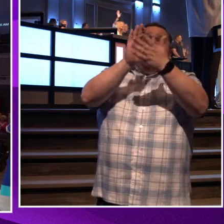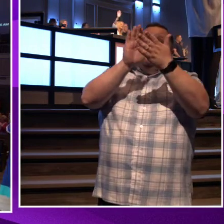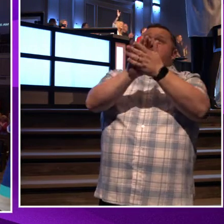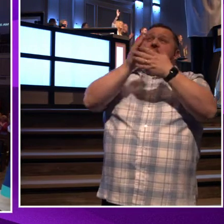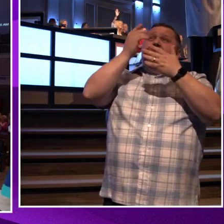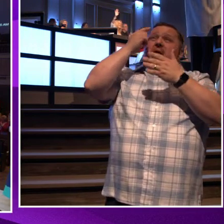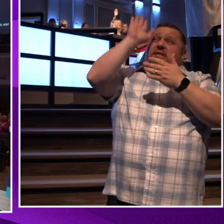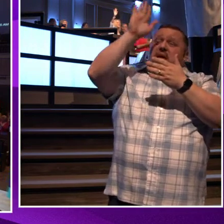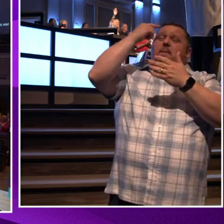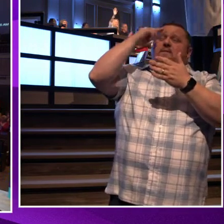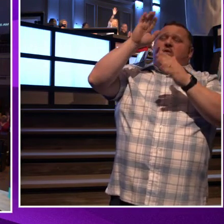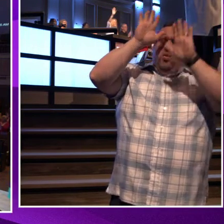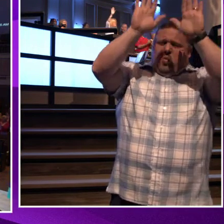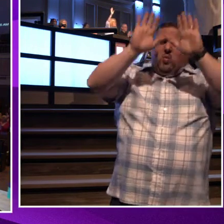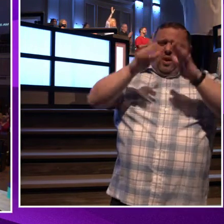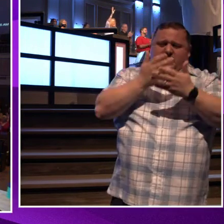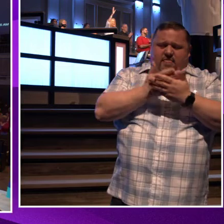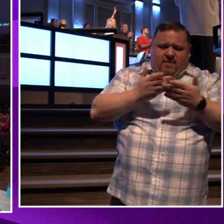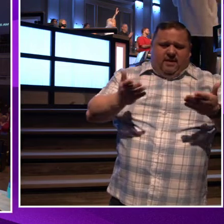great things. Amen.